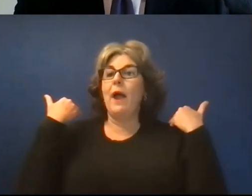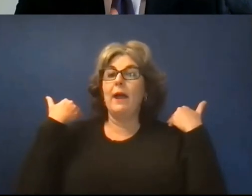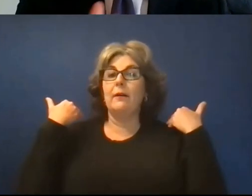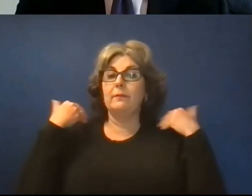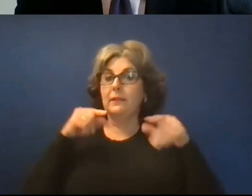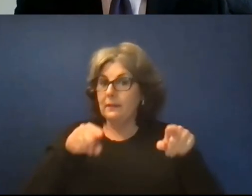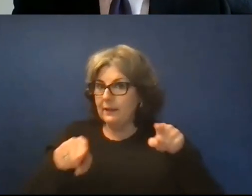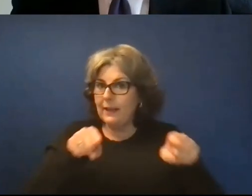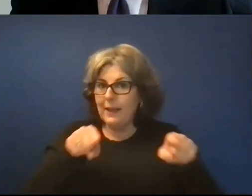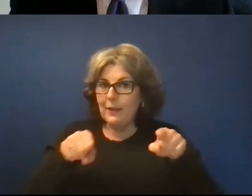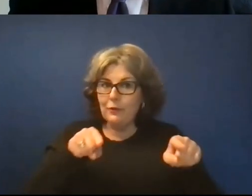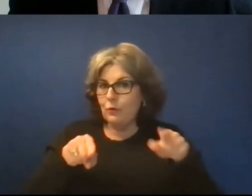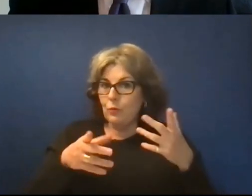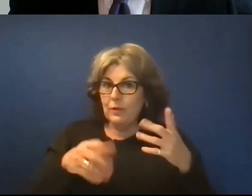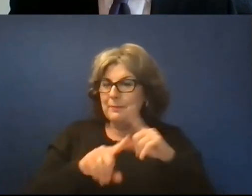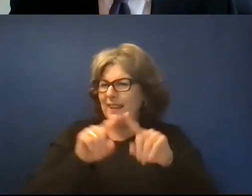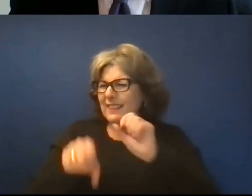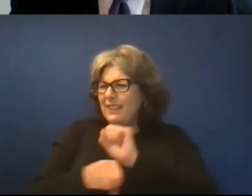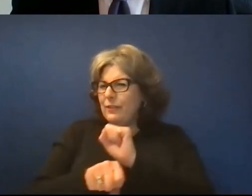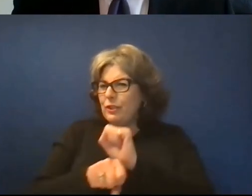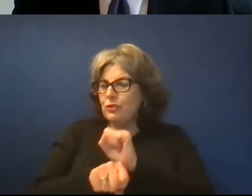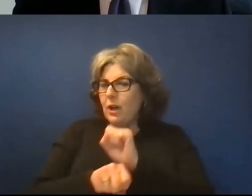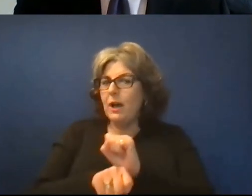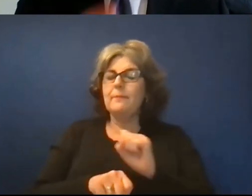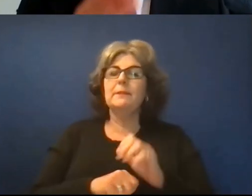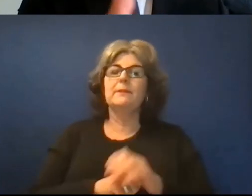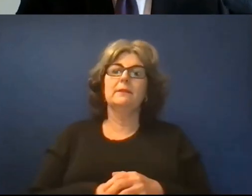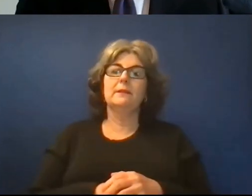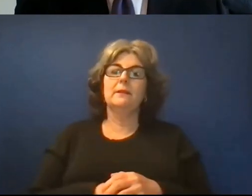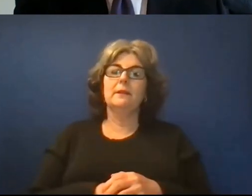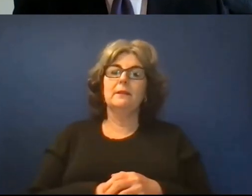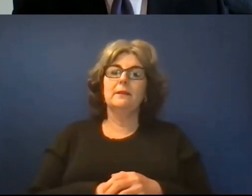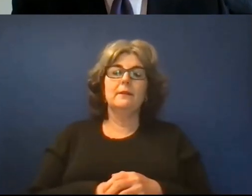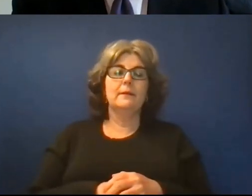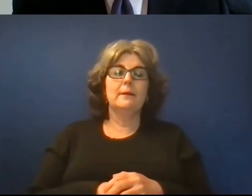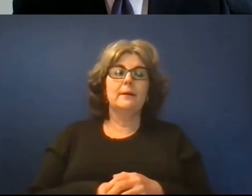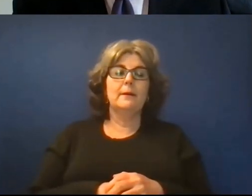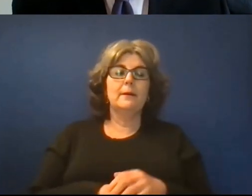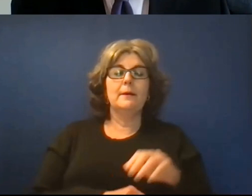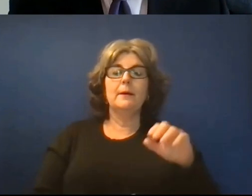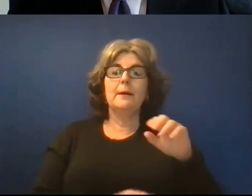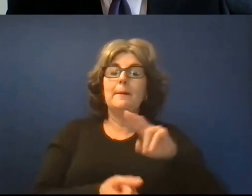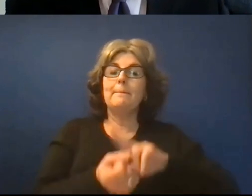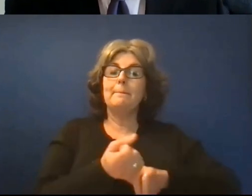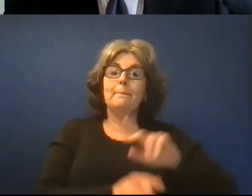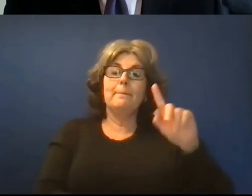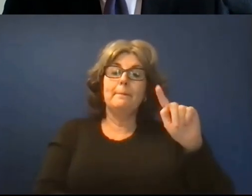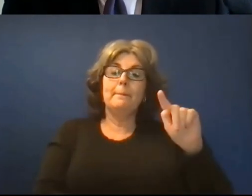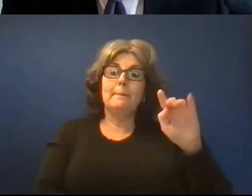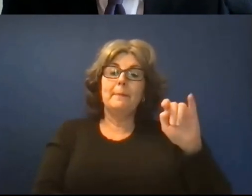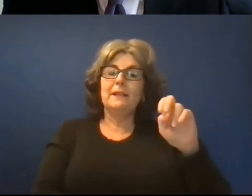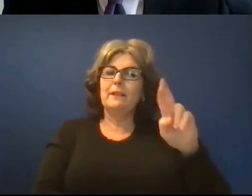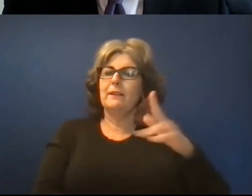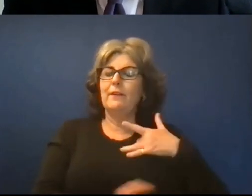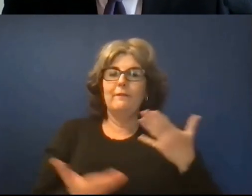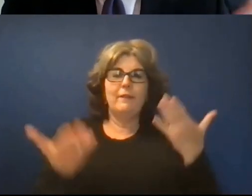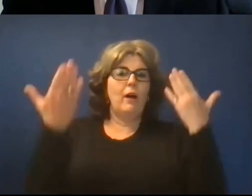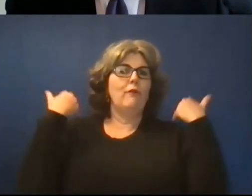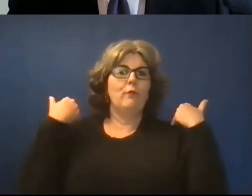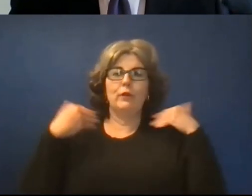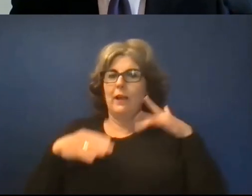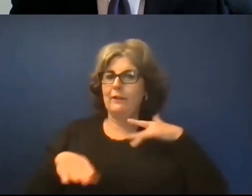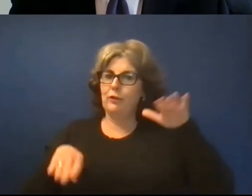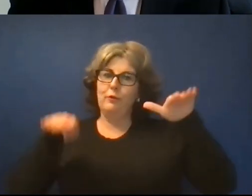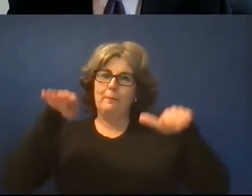of you, we'll talk to you, have different jobs, different focuses every day. We'll start with Nurse Tinner. Does your job become overwhelming? How do you find balance? How